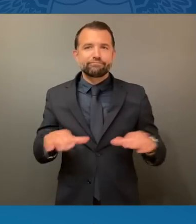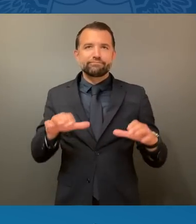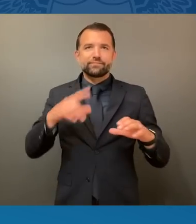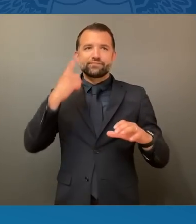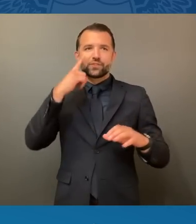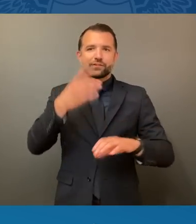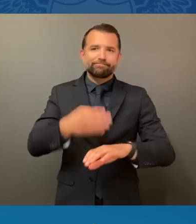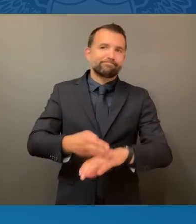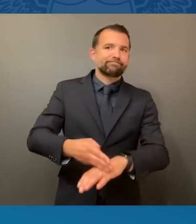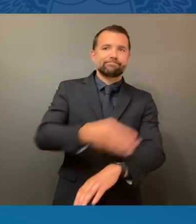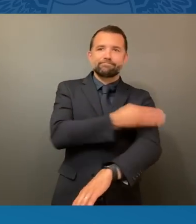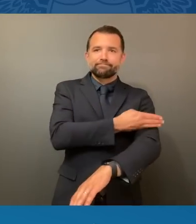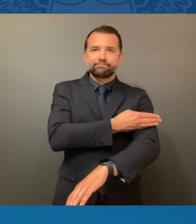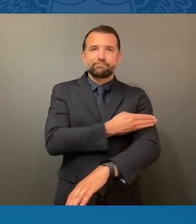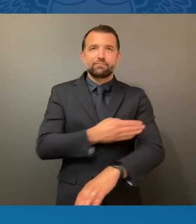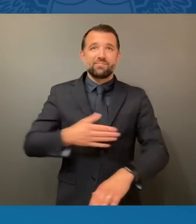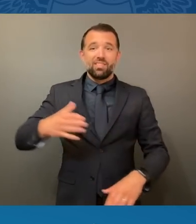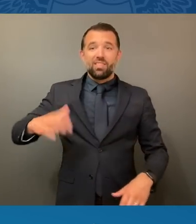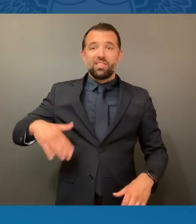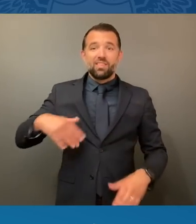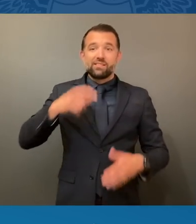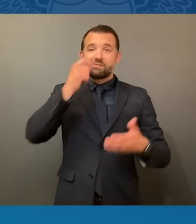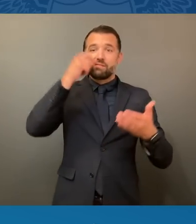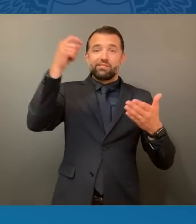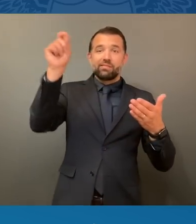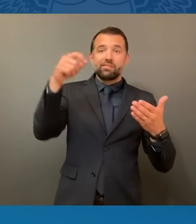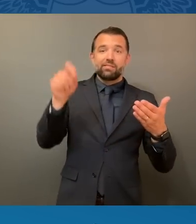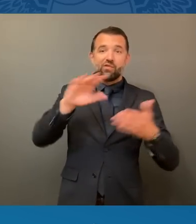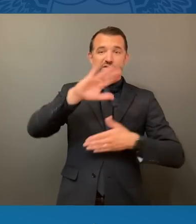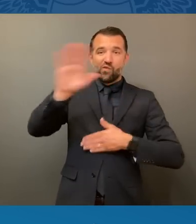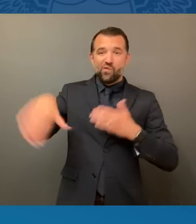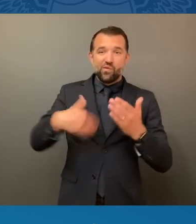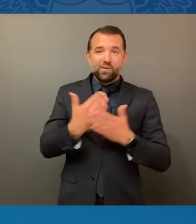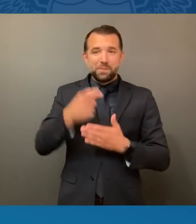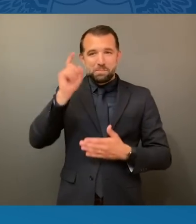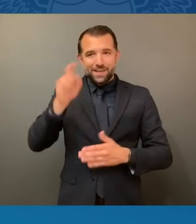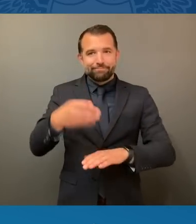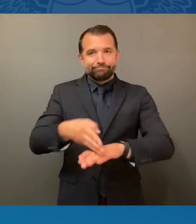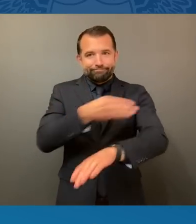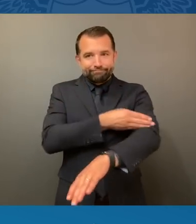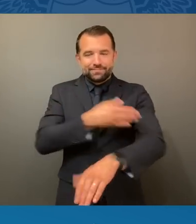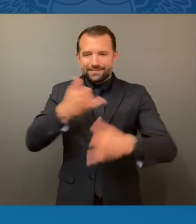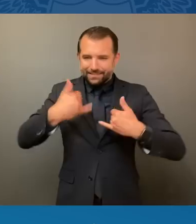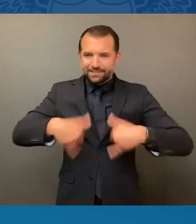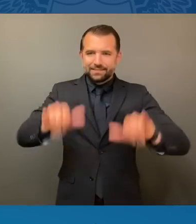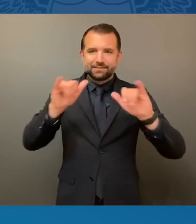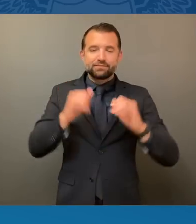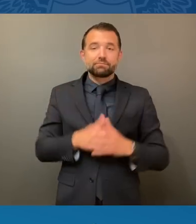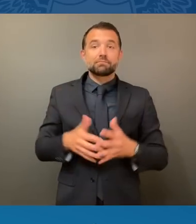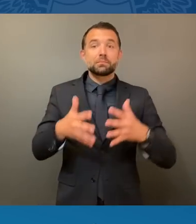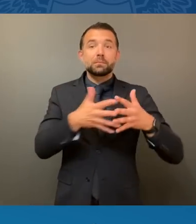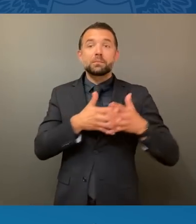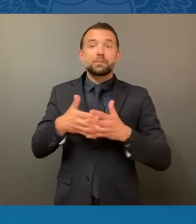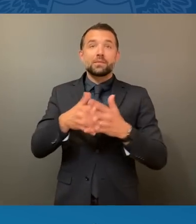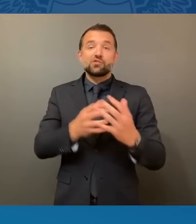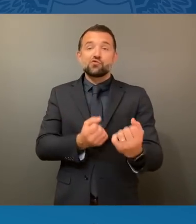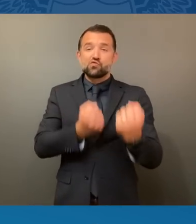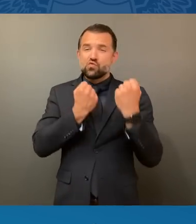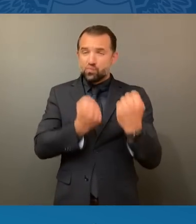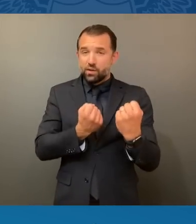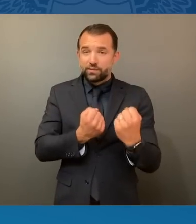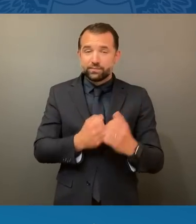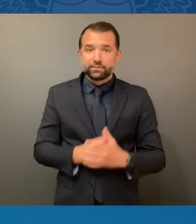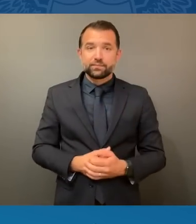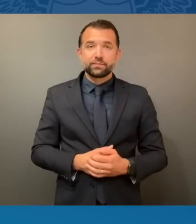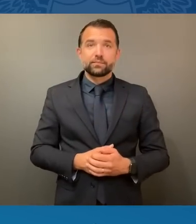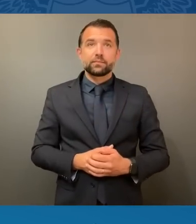we've not yet achieved them, but that the strength of our nation has been a